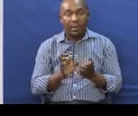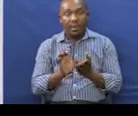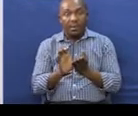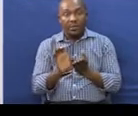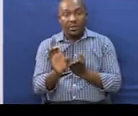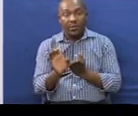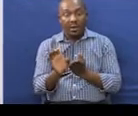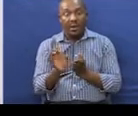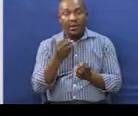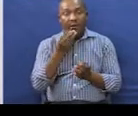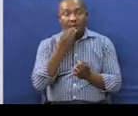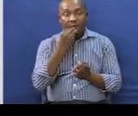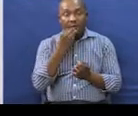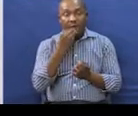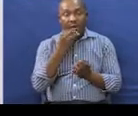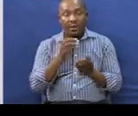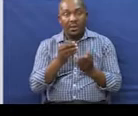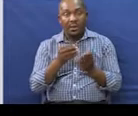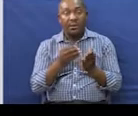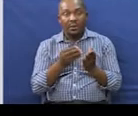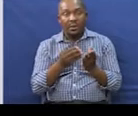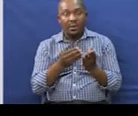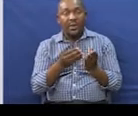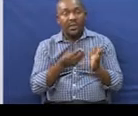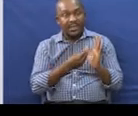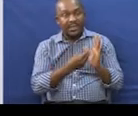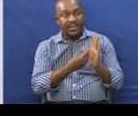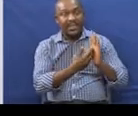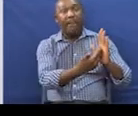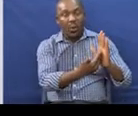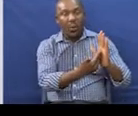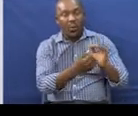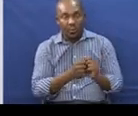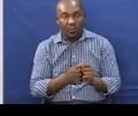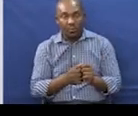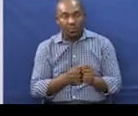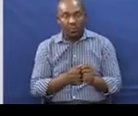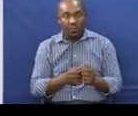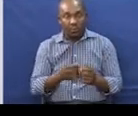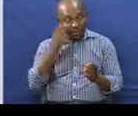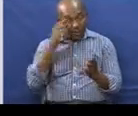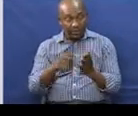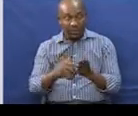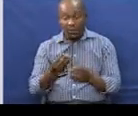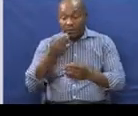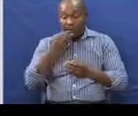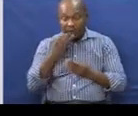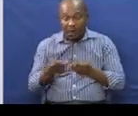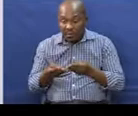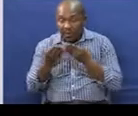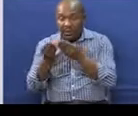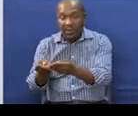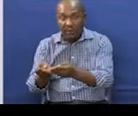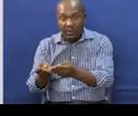You specify the food sample, the solution given. In our case, we said our